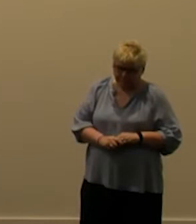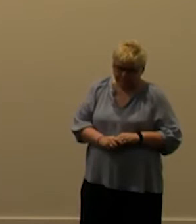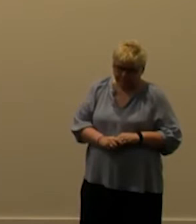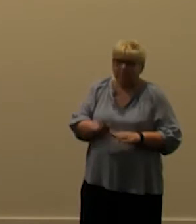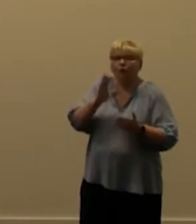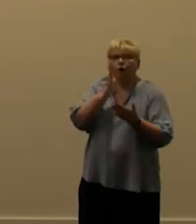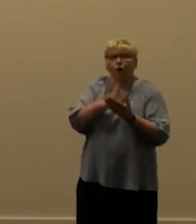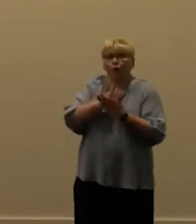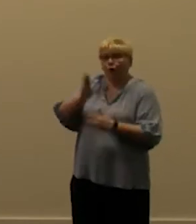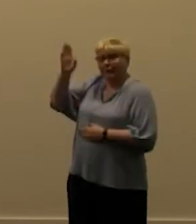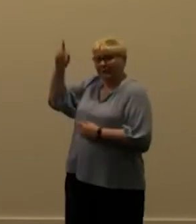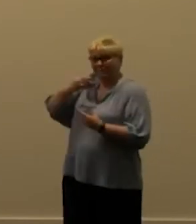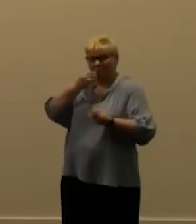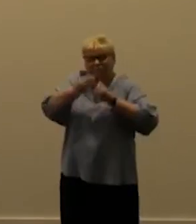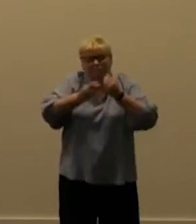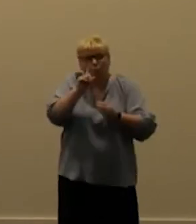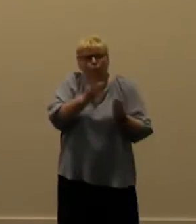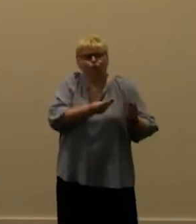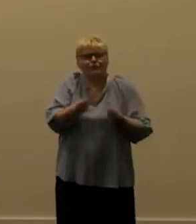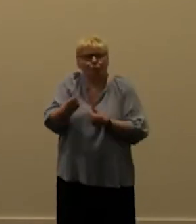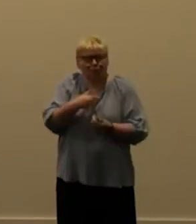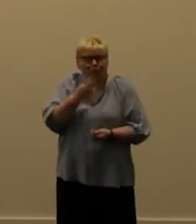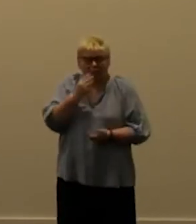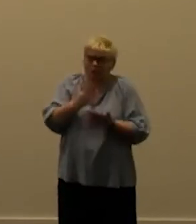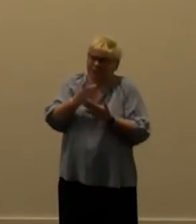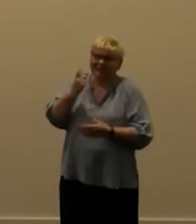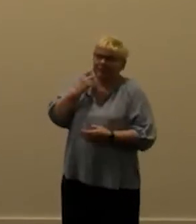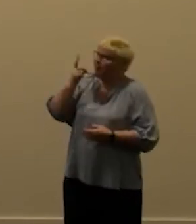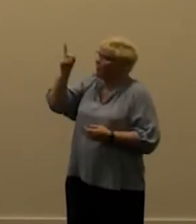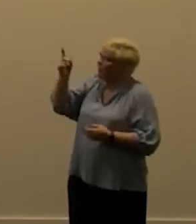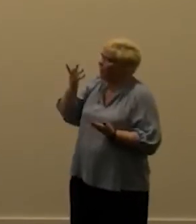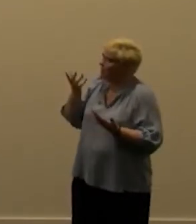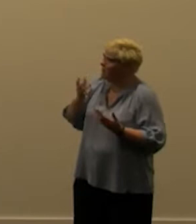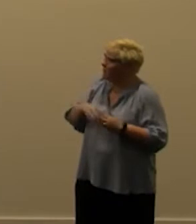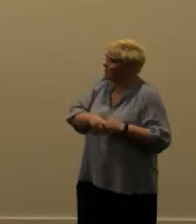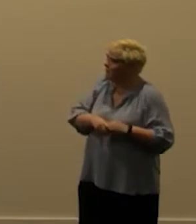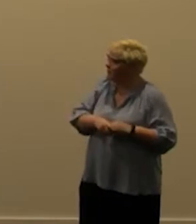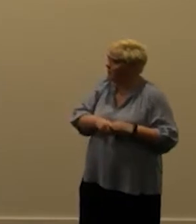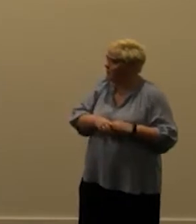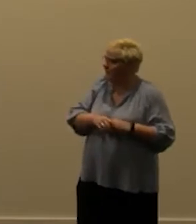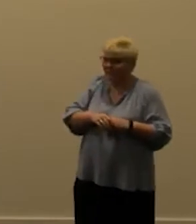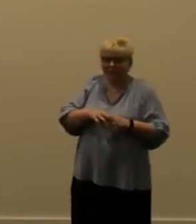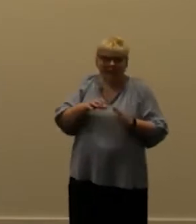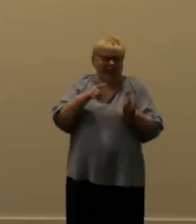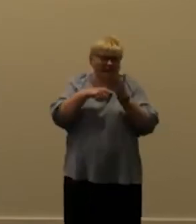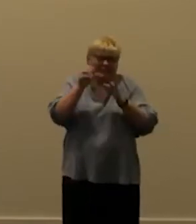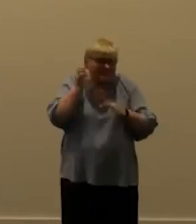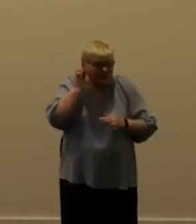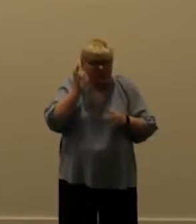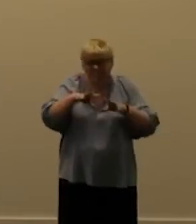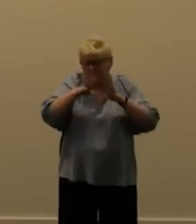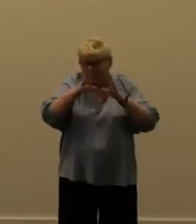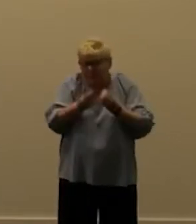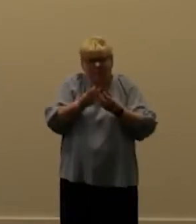resources that are configured differently. And for me, this one's quite a simple one. Mail tips, all tips enabled true, and it's changed